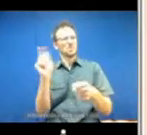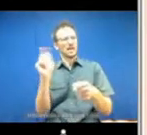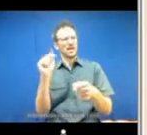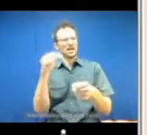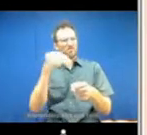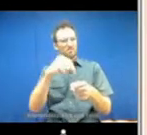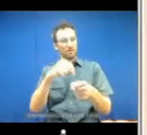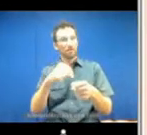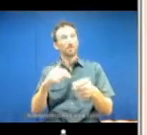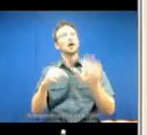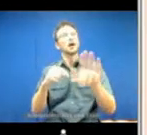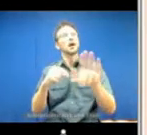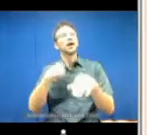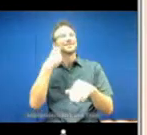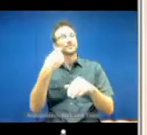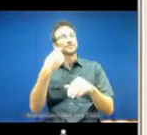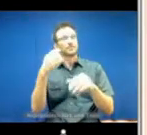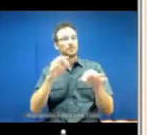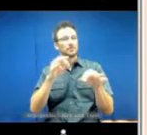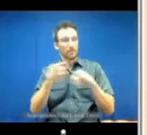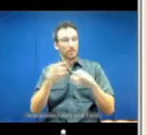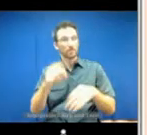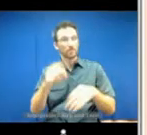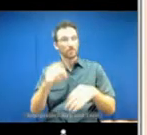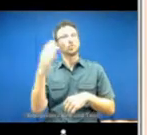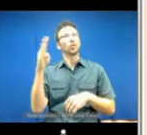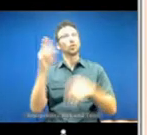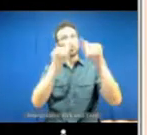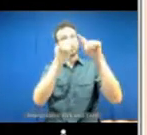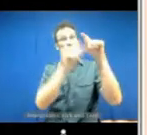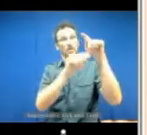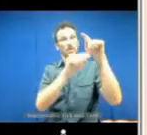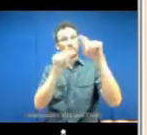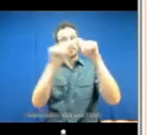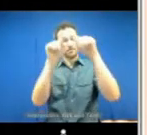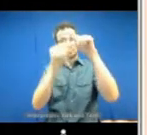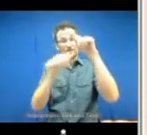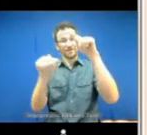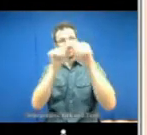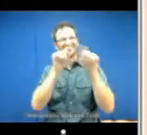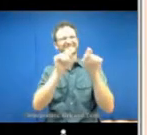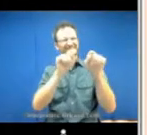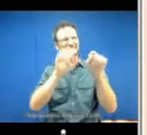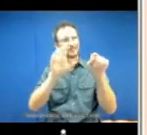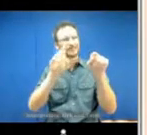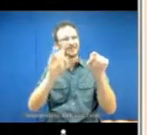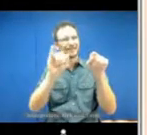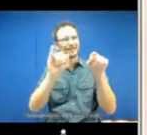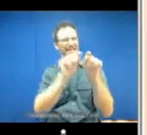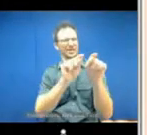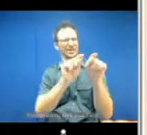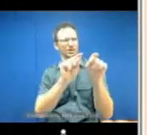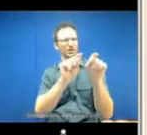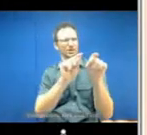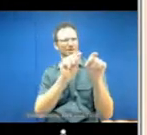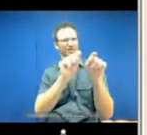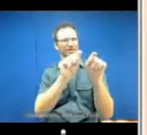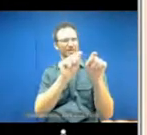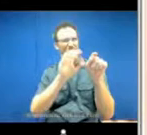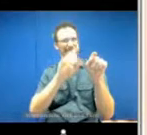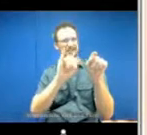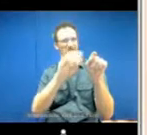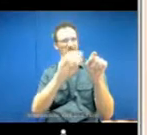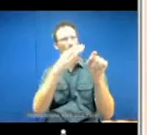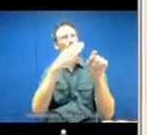blue triangles would stay, those would be the CDIs, and their teammate, who would be providing their